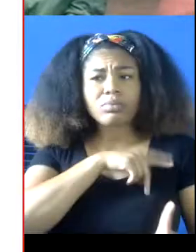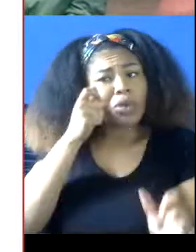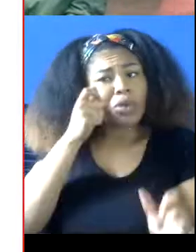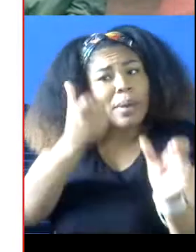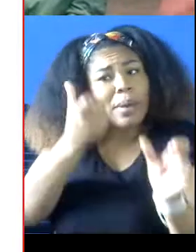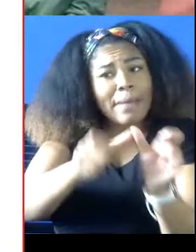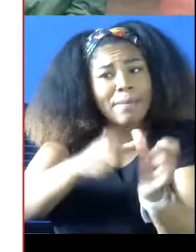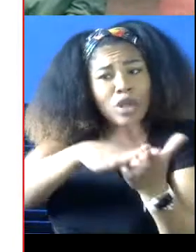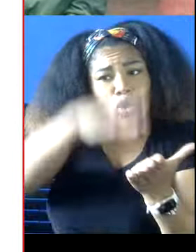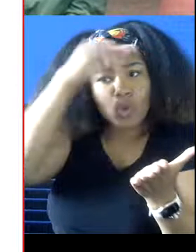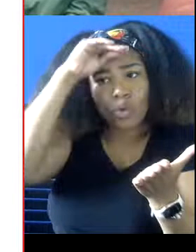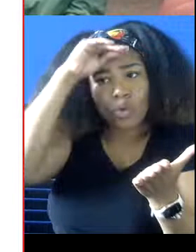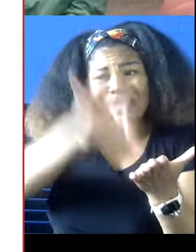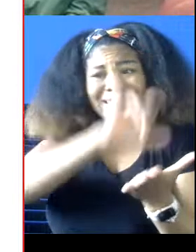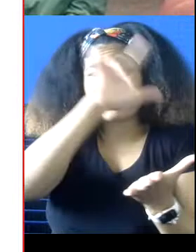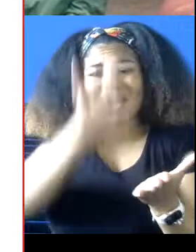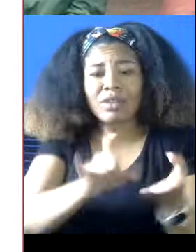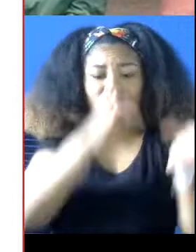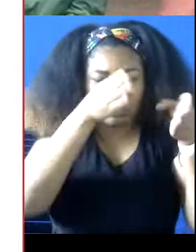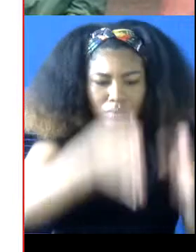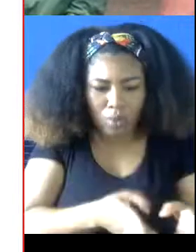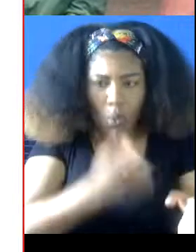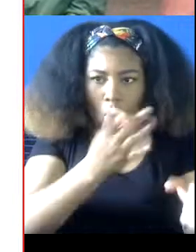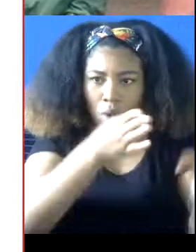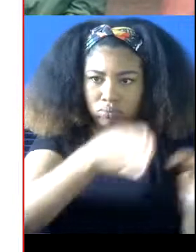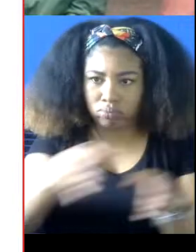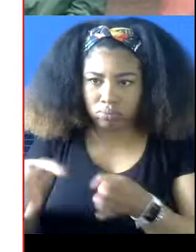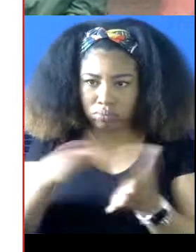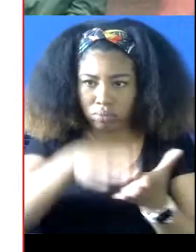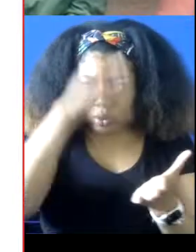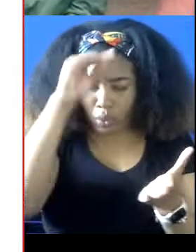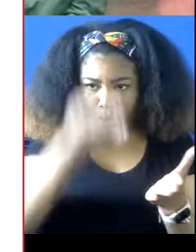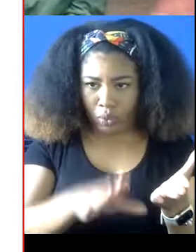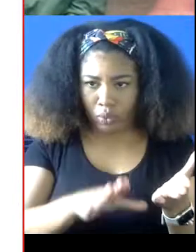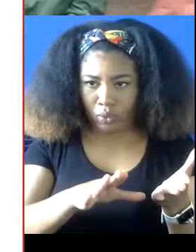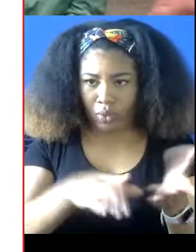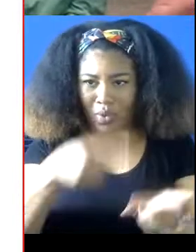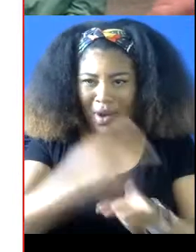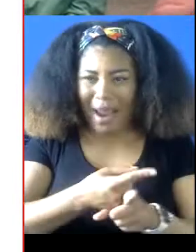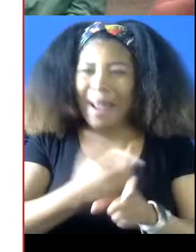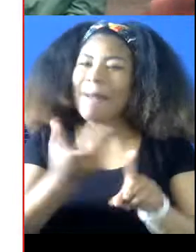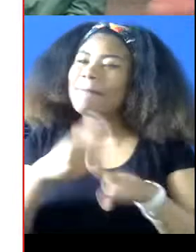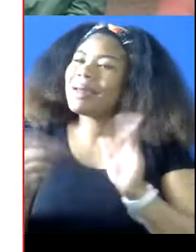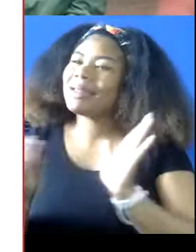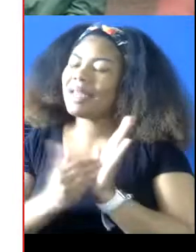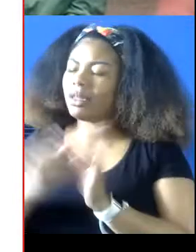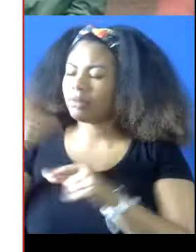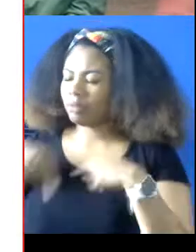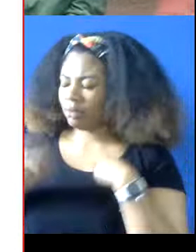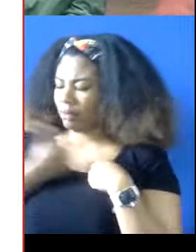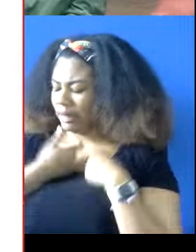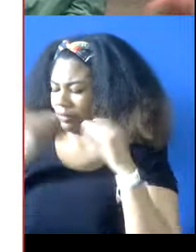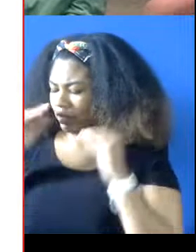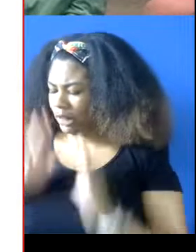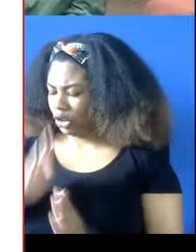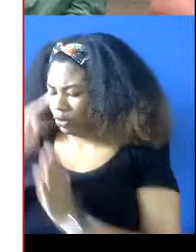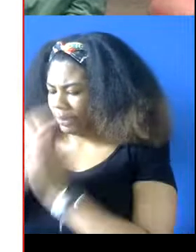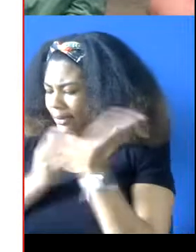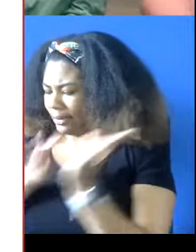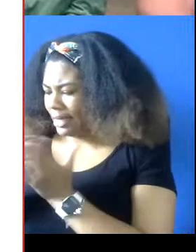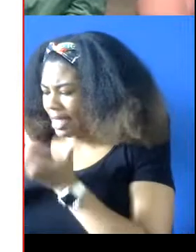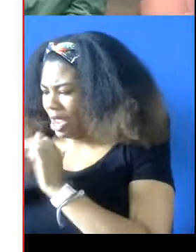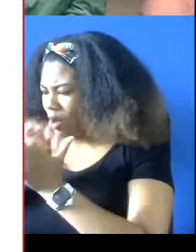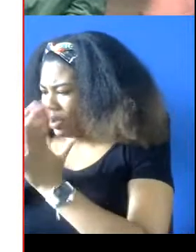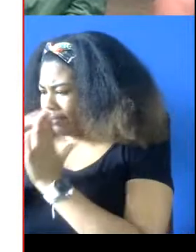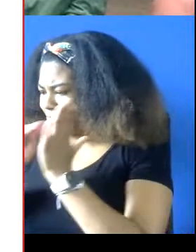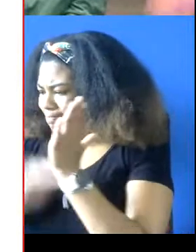But when you're lesson planning for your class, it really helps when you think, okay, what